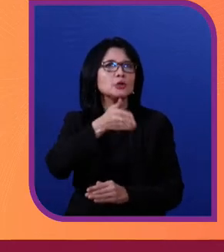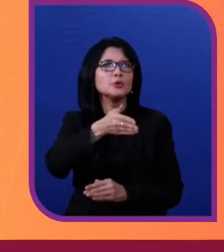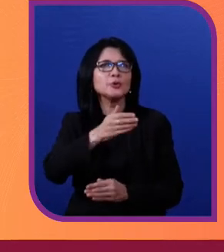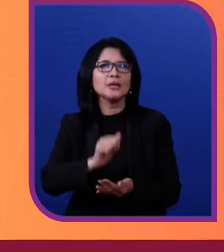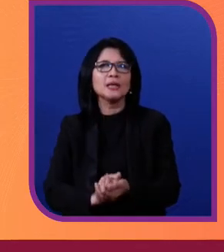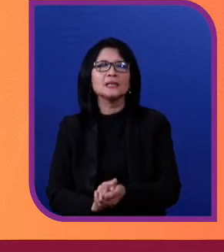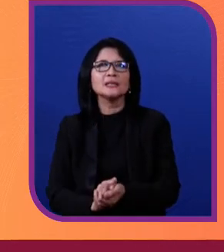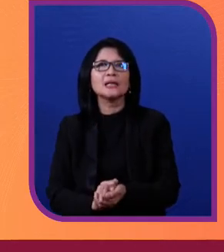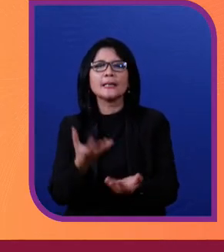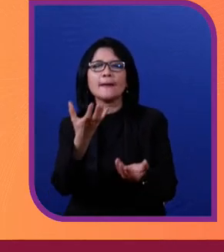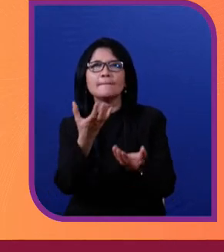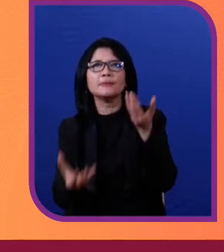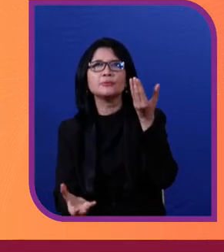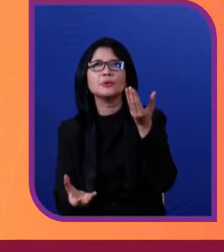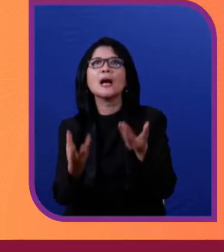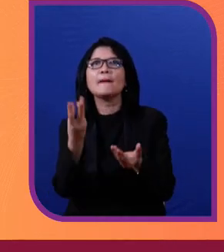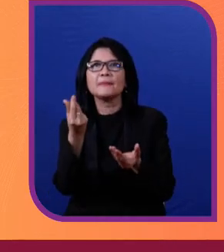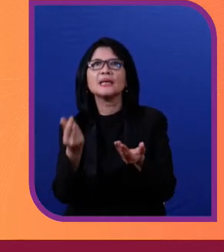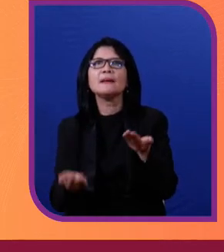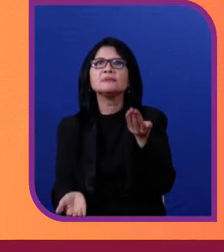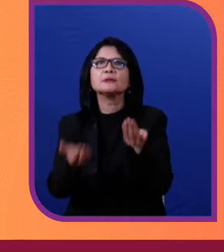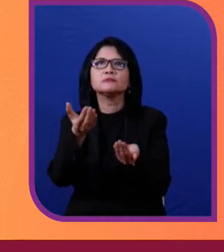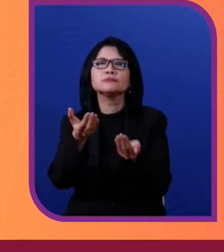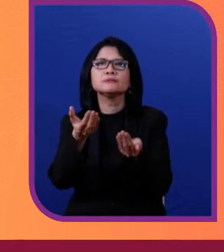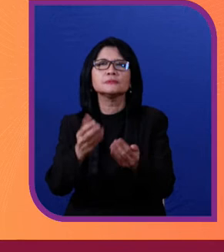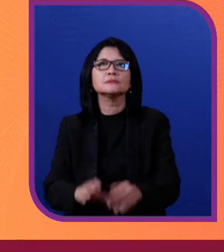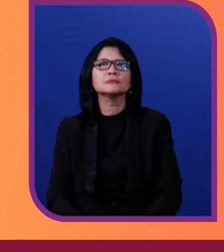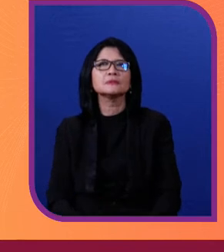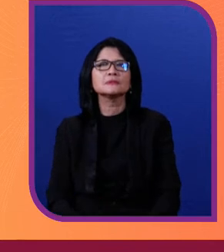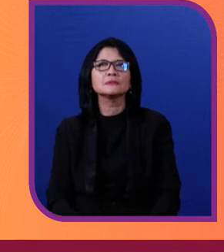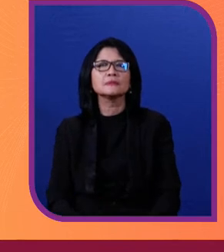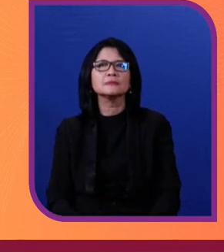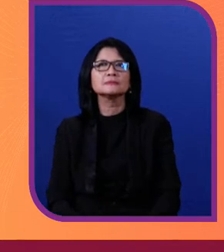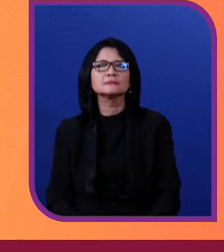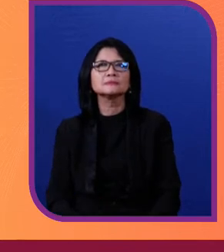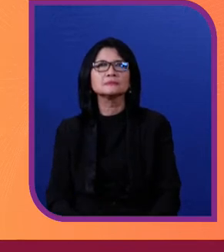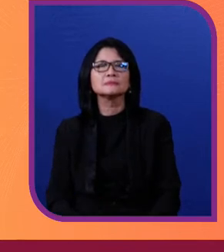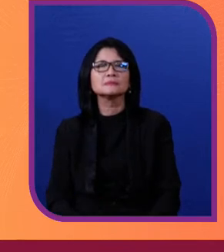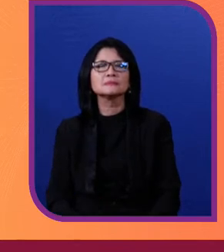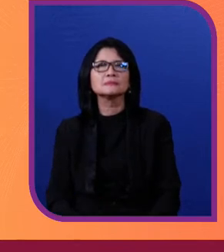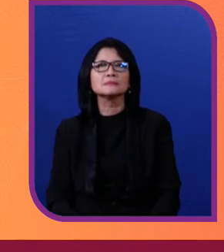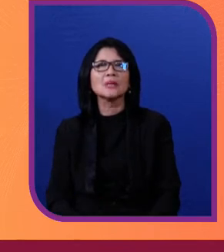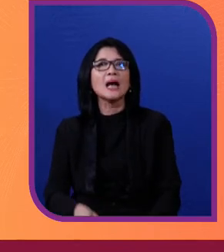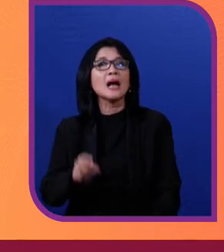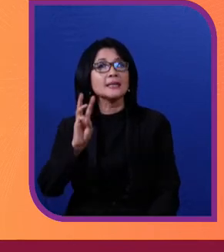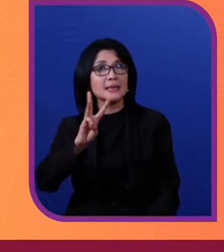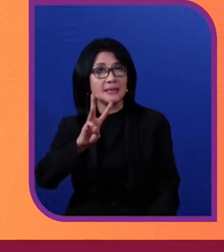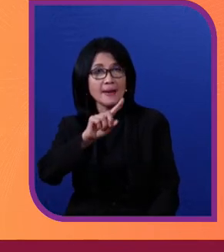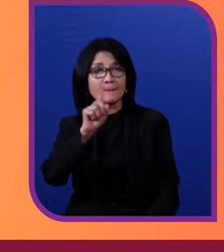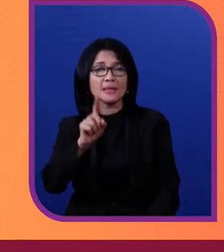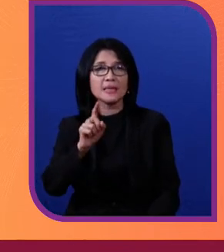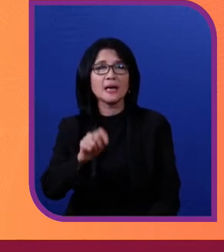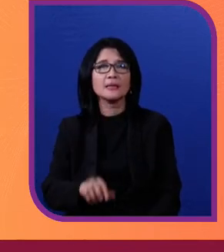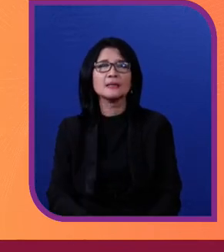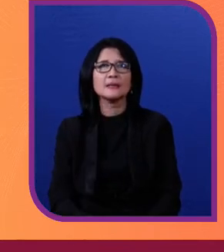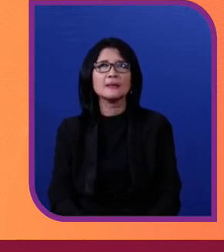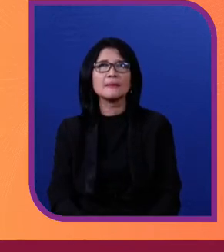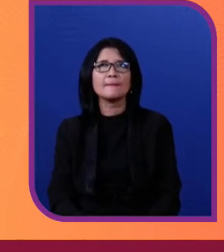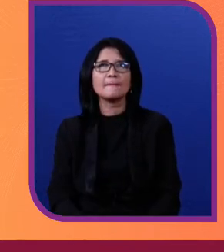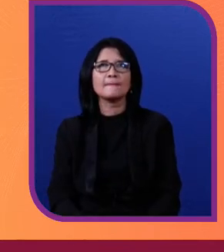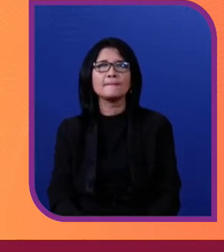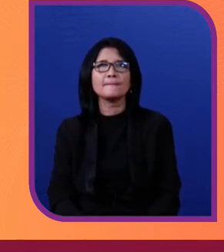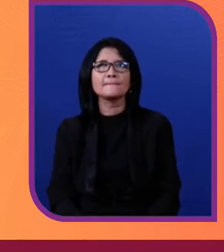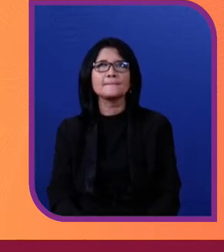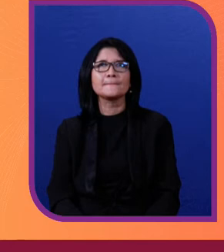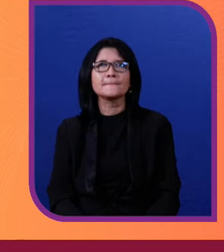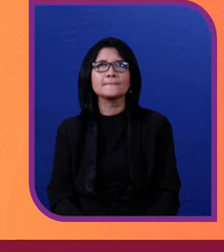oke thank you misteri babi beristri question two pieces try